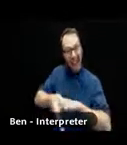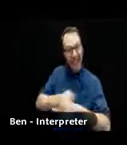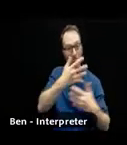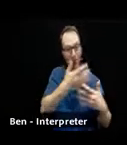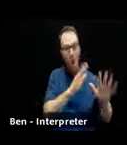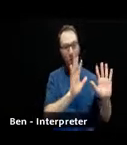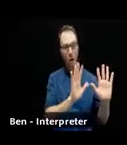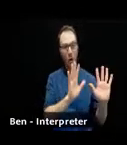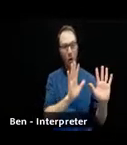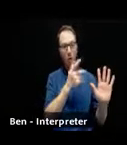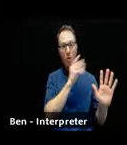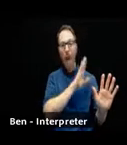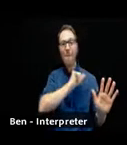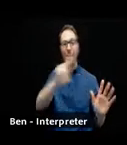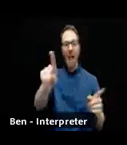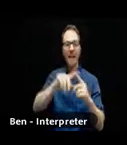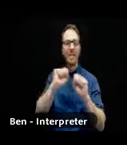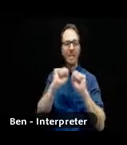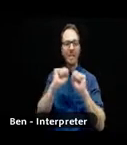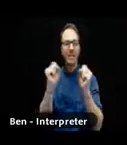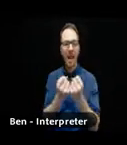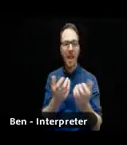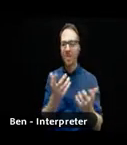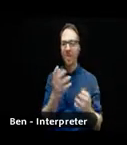you're trying to get back into society,